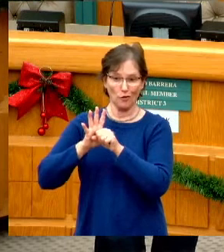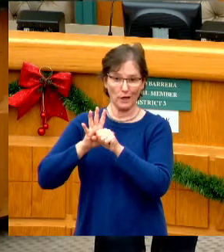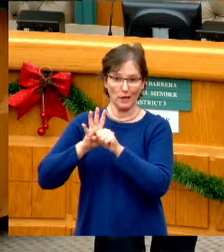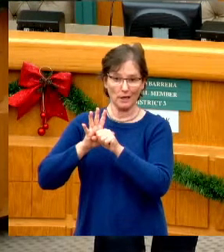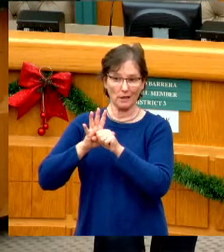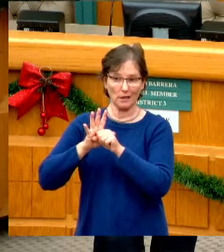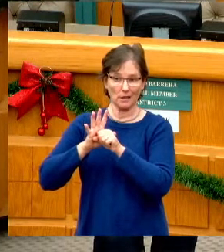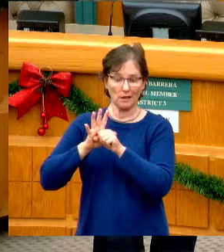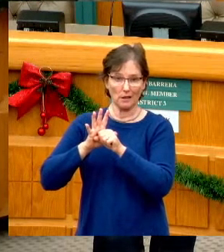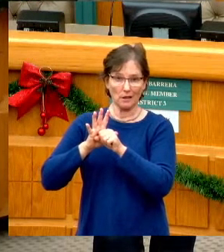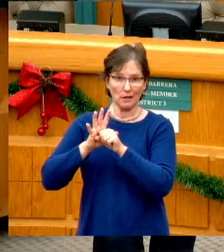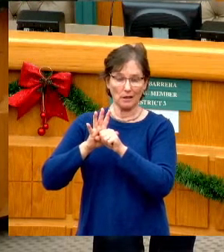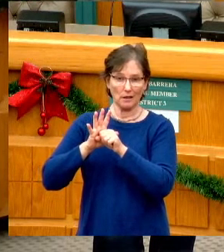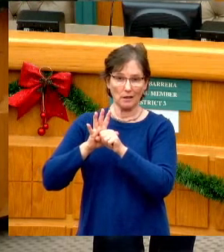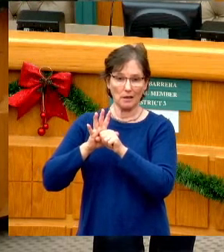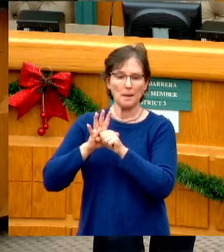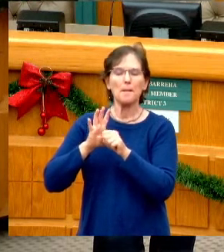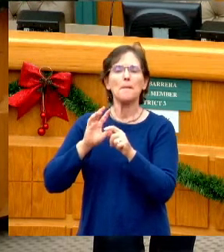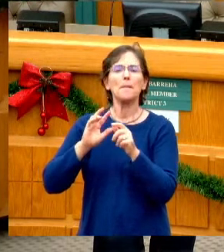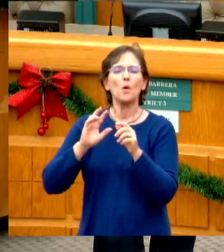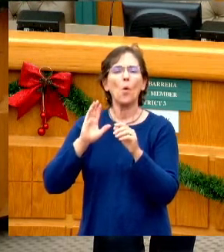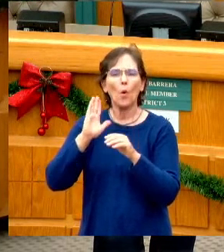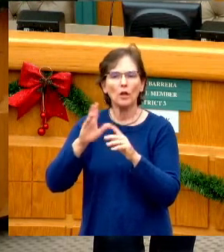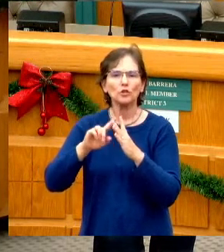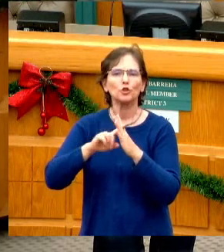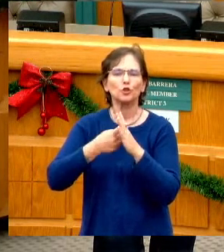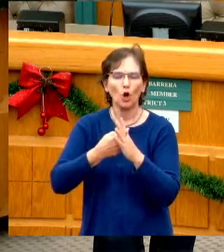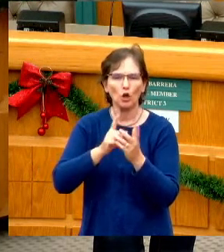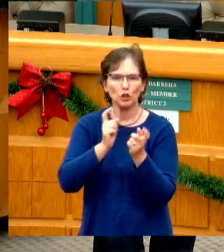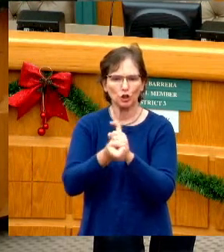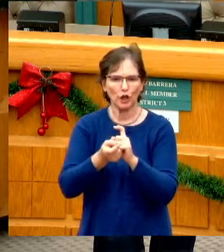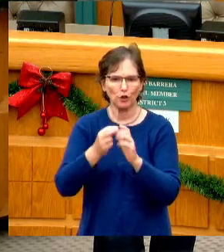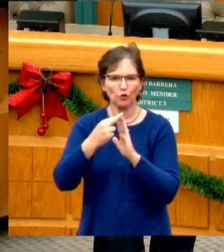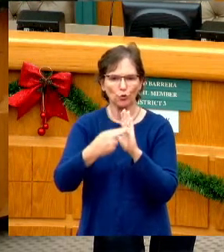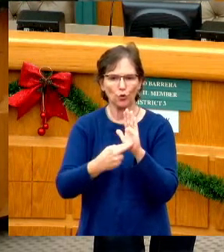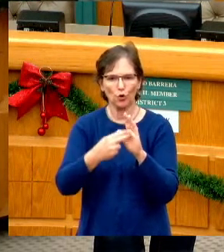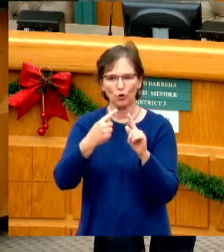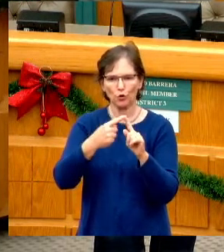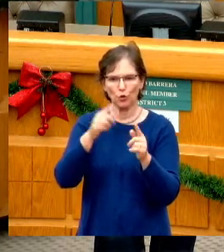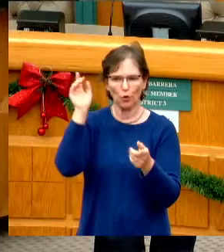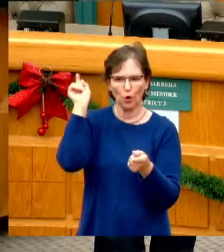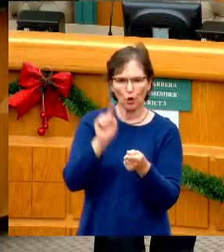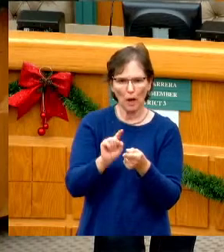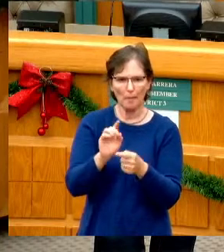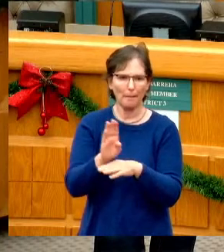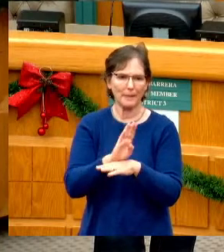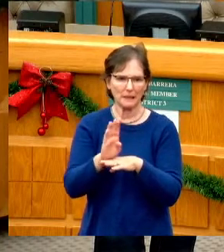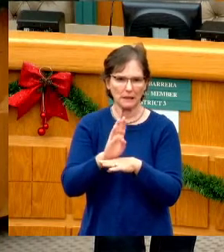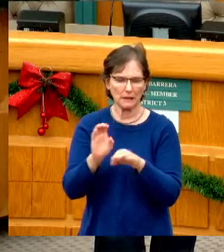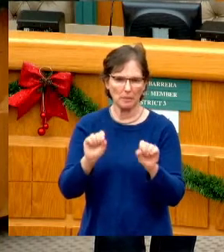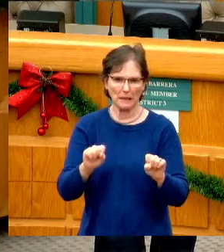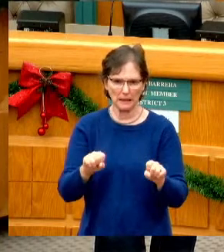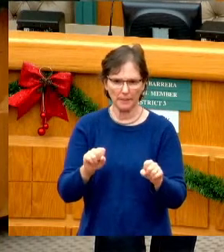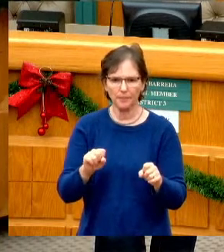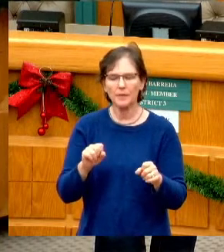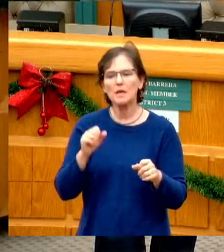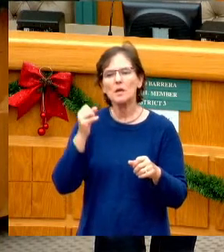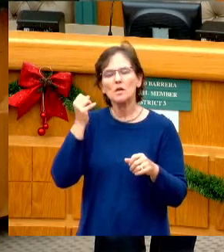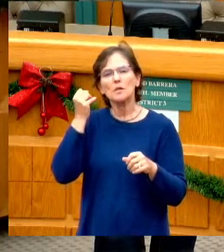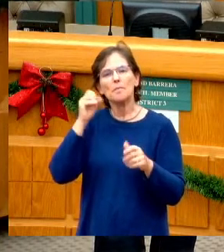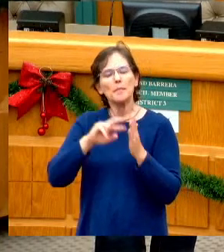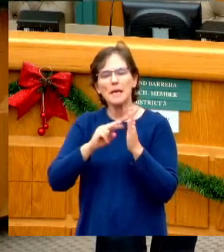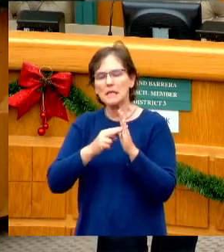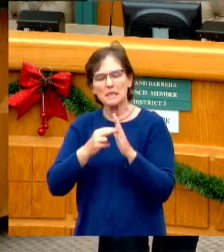So consecutive, not average, of 7 days? Consecutive. Not average. So if you have 6 days and then it goes below 15%,